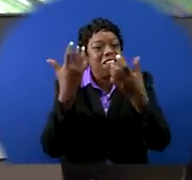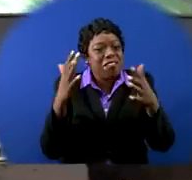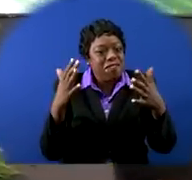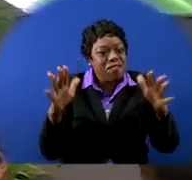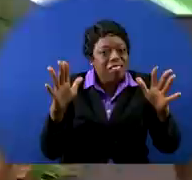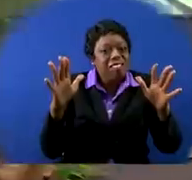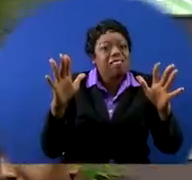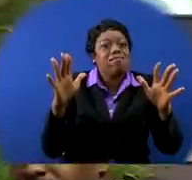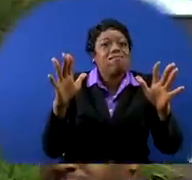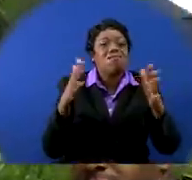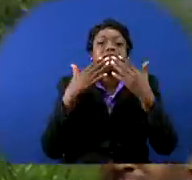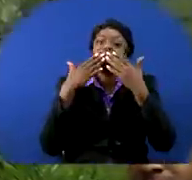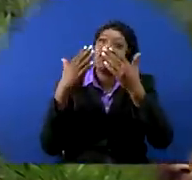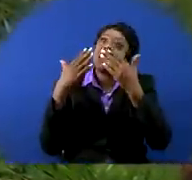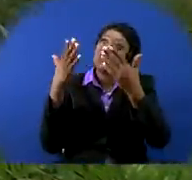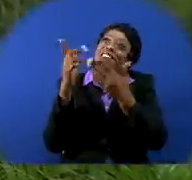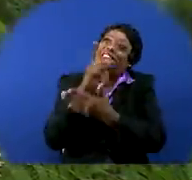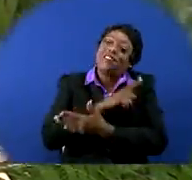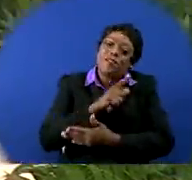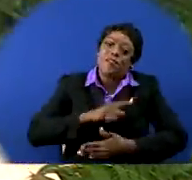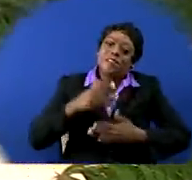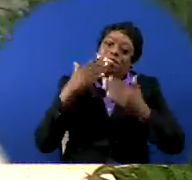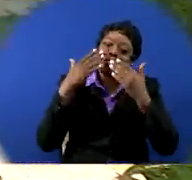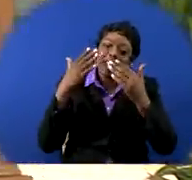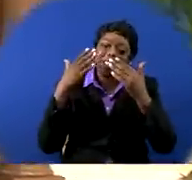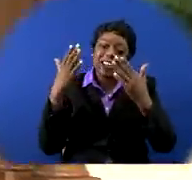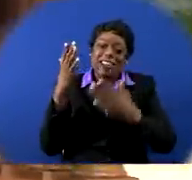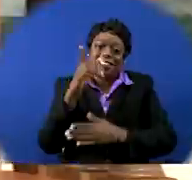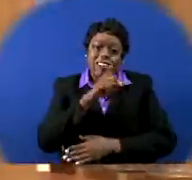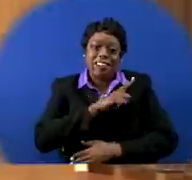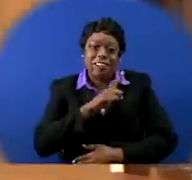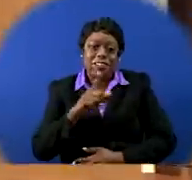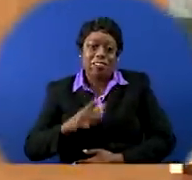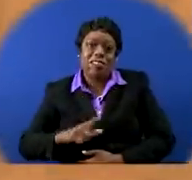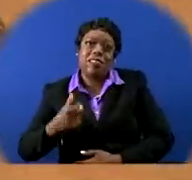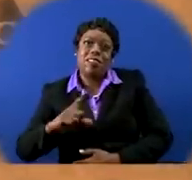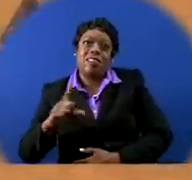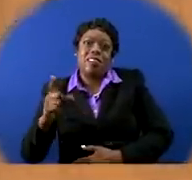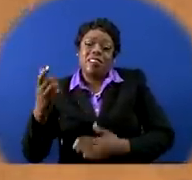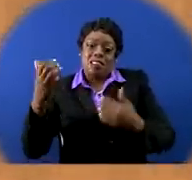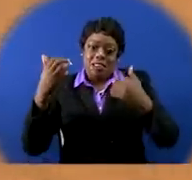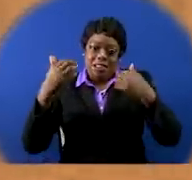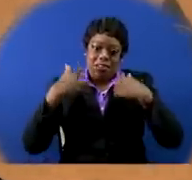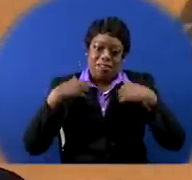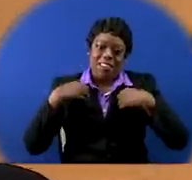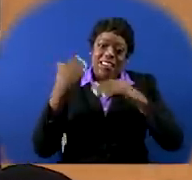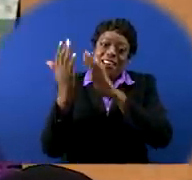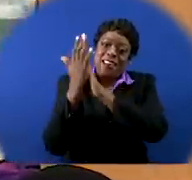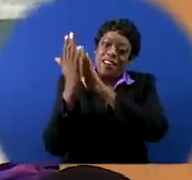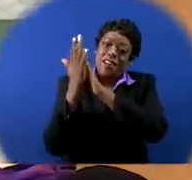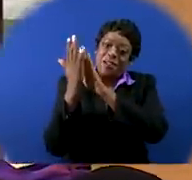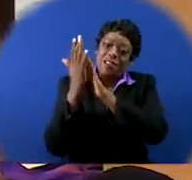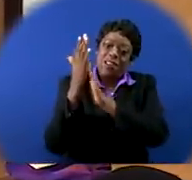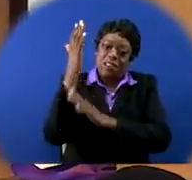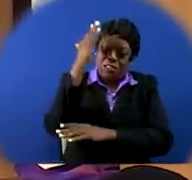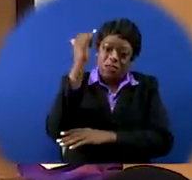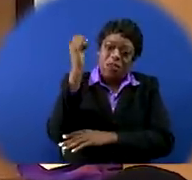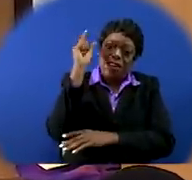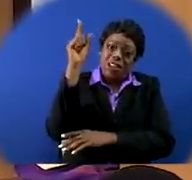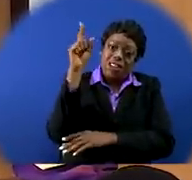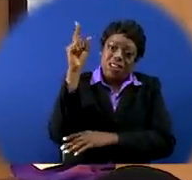Thank you, Lord. Thank you, Lord. So we have praised you because you're worthy.